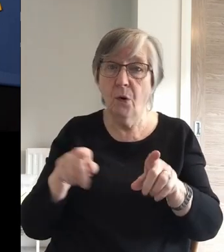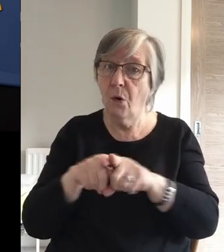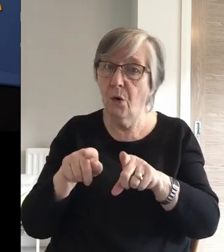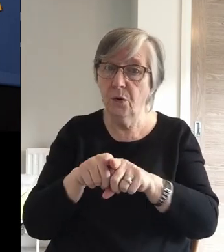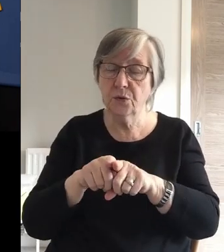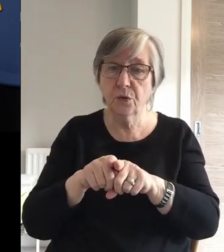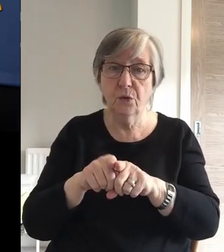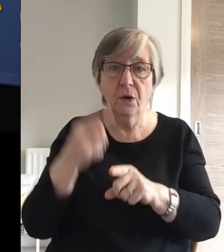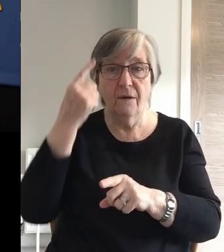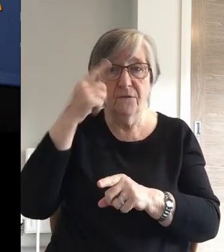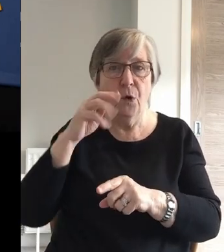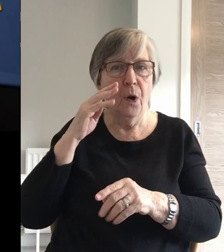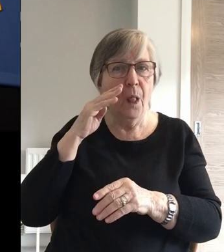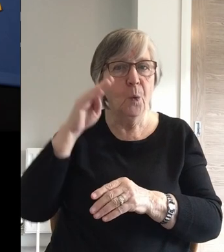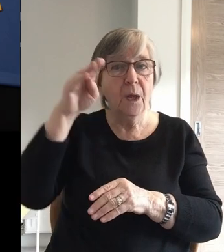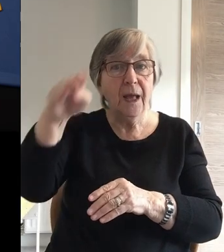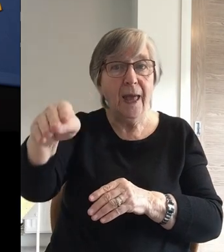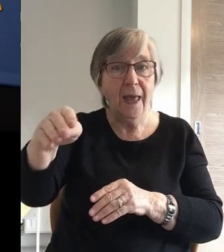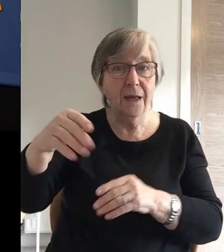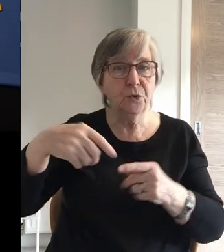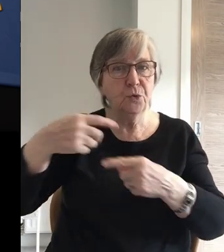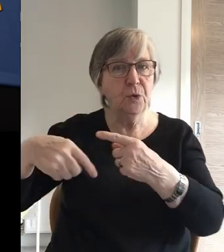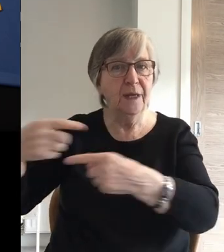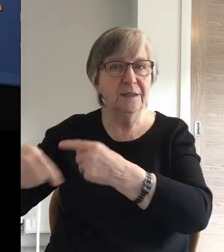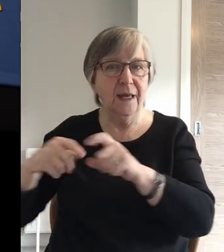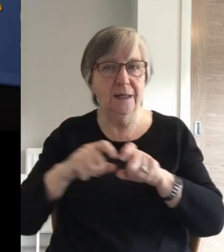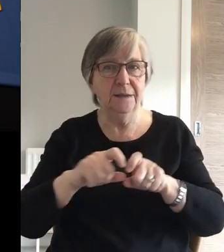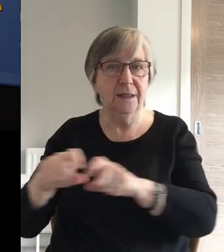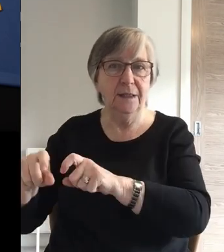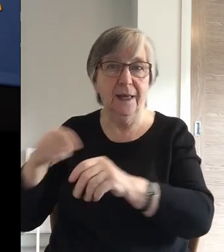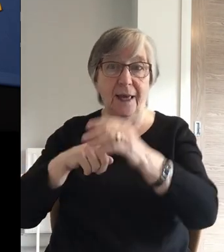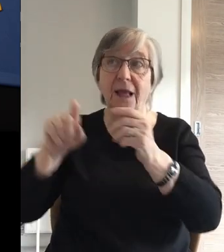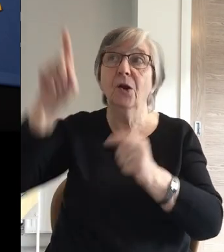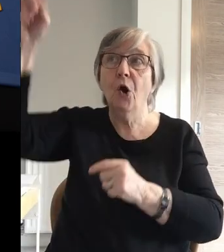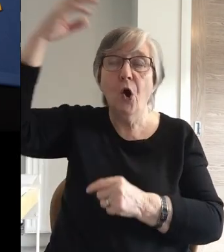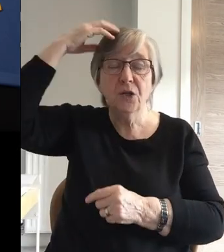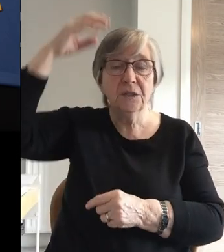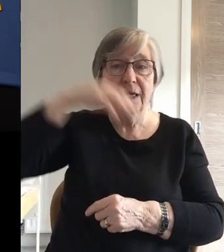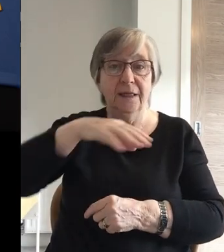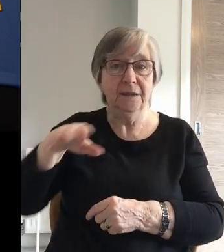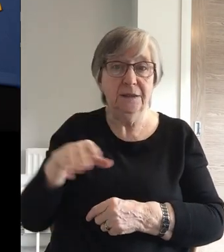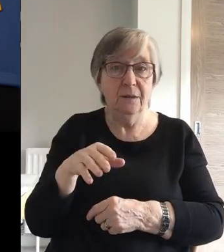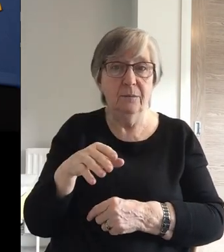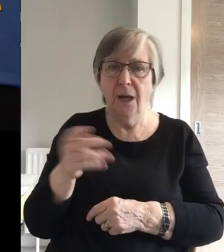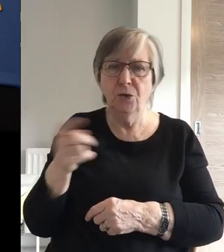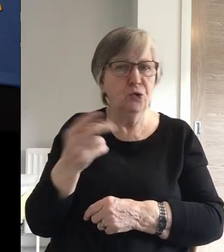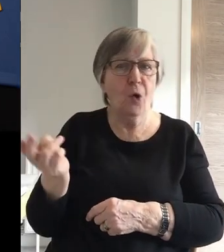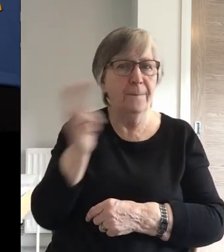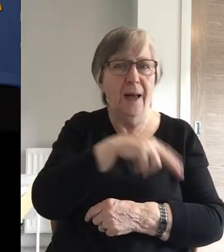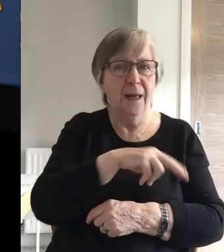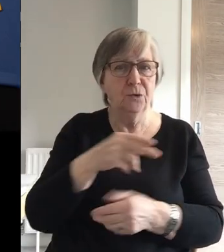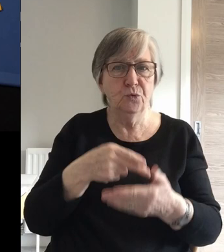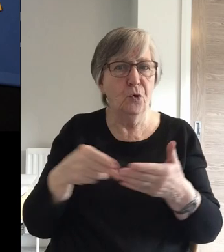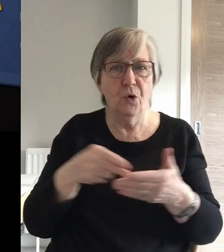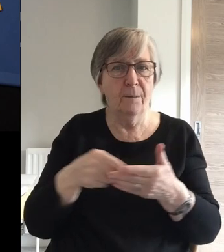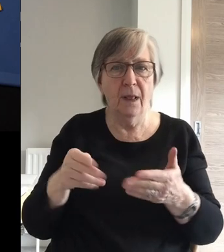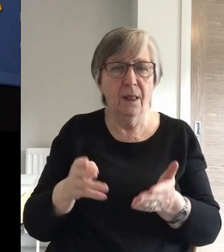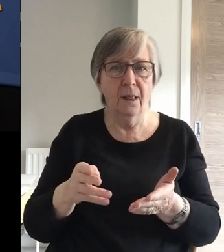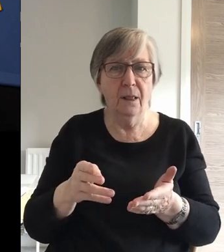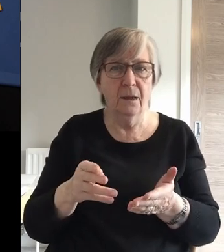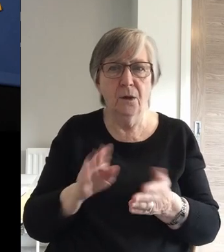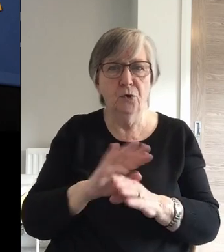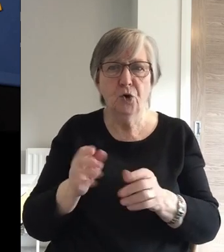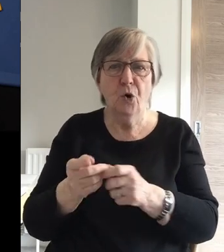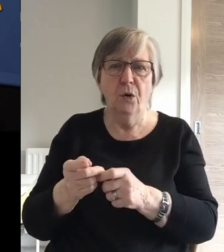also for looking ahead to eternity and God's kingdom. It's not a going back to normal. It's not